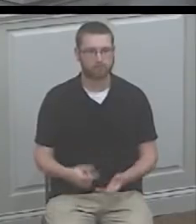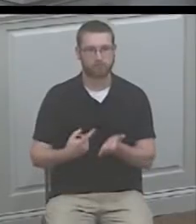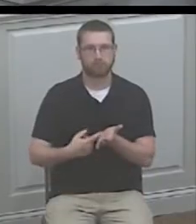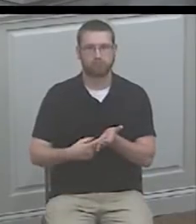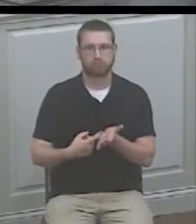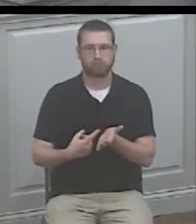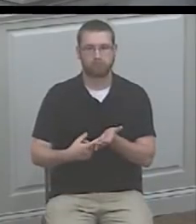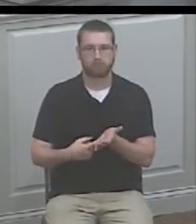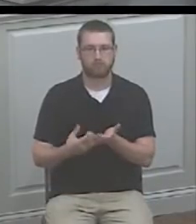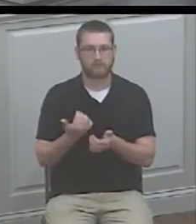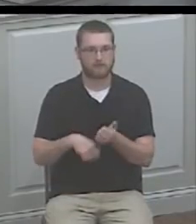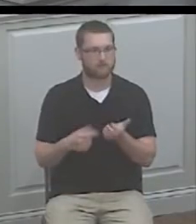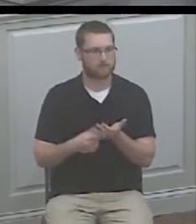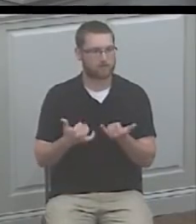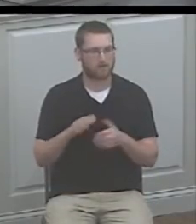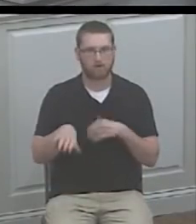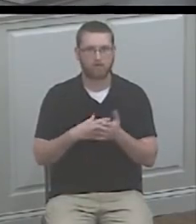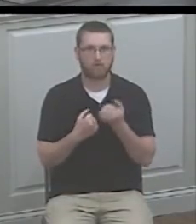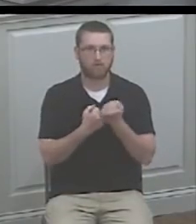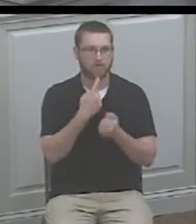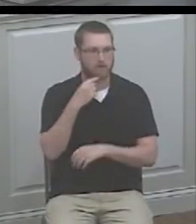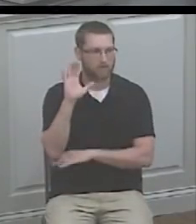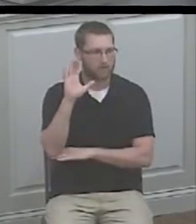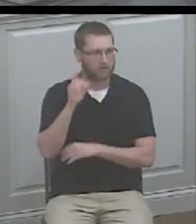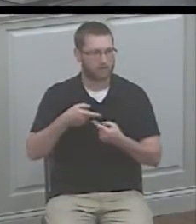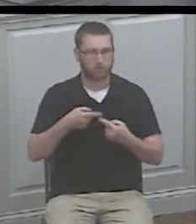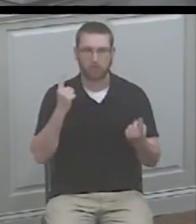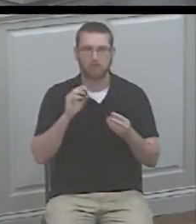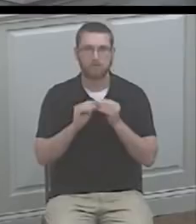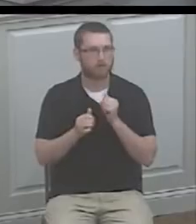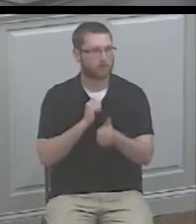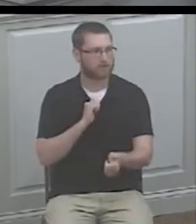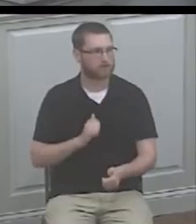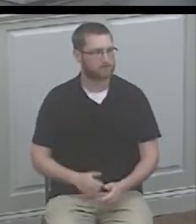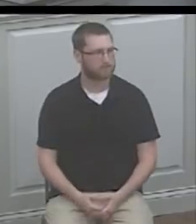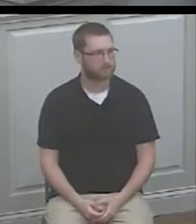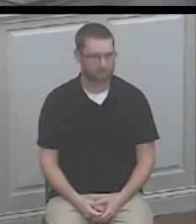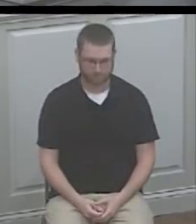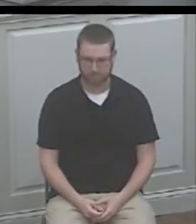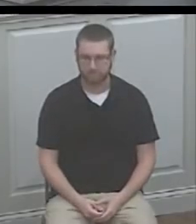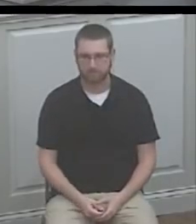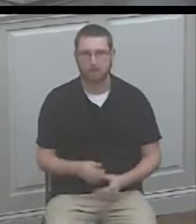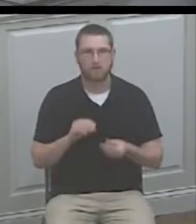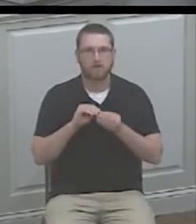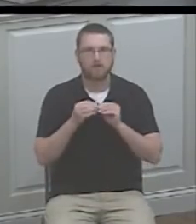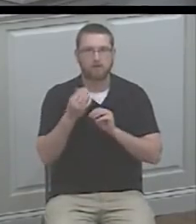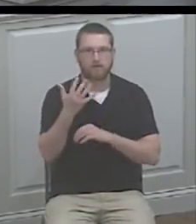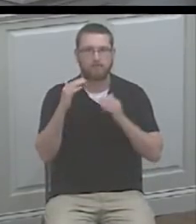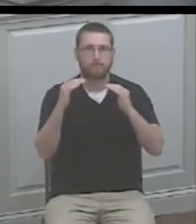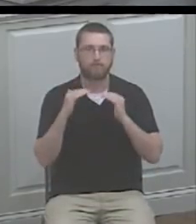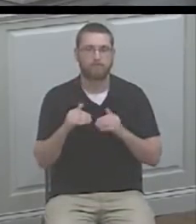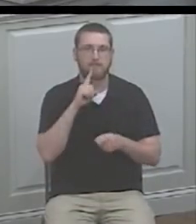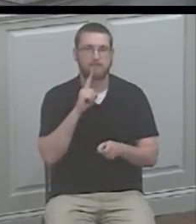Discussion? All in favor of the motion say aye. Aye. Aye. Opposed, like sign. Motion carries. Item 5 is the